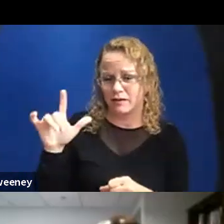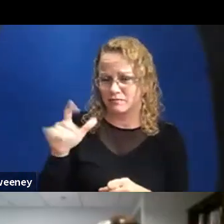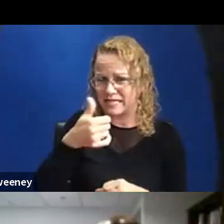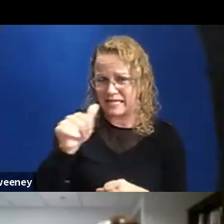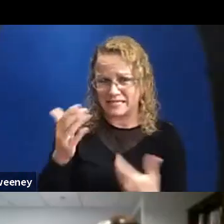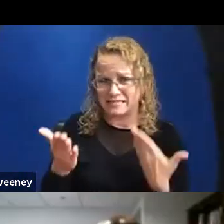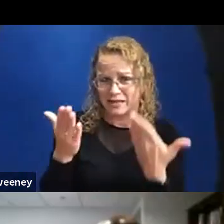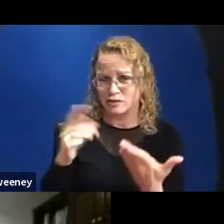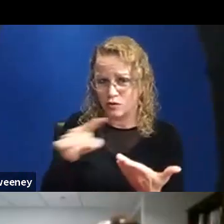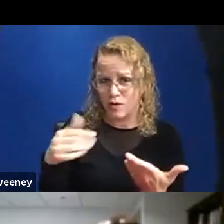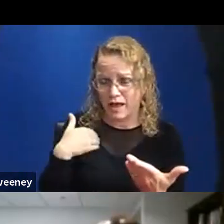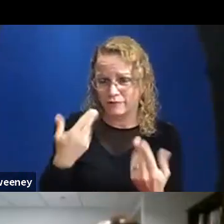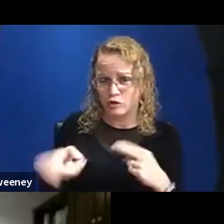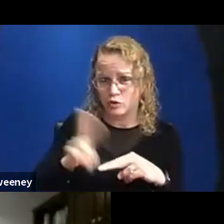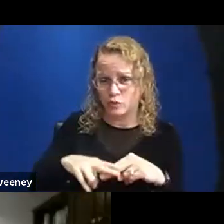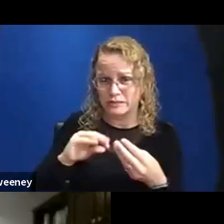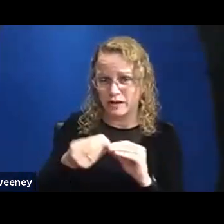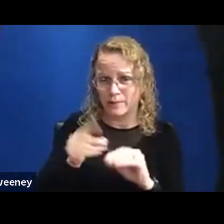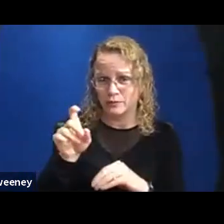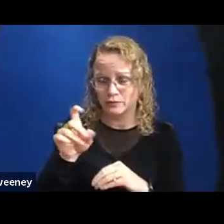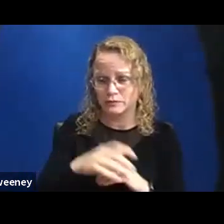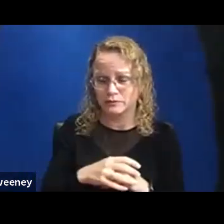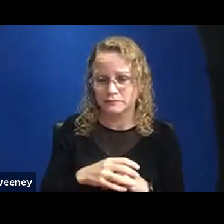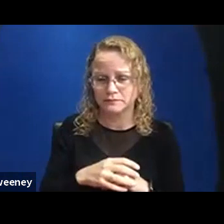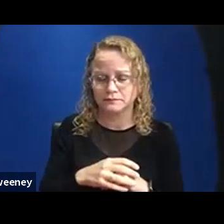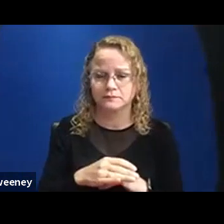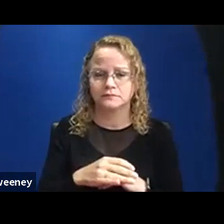suggestions that you have to increase those numbers?